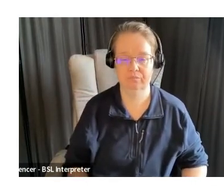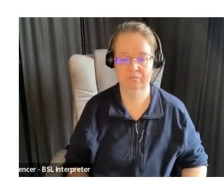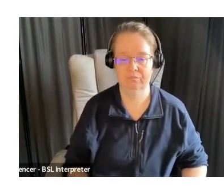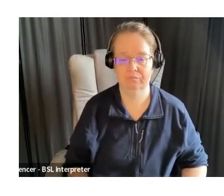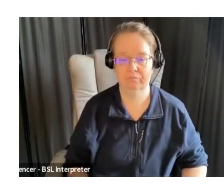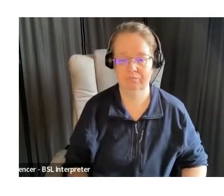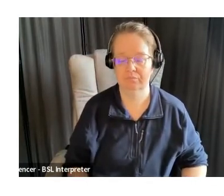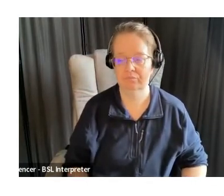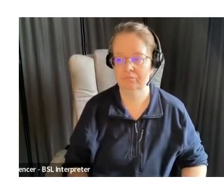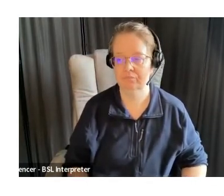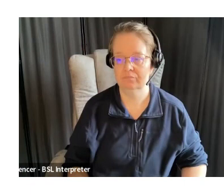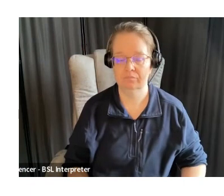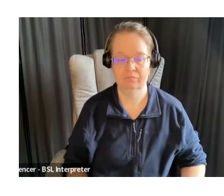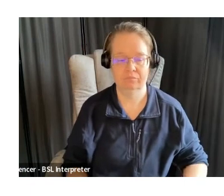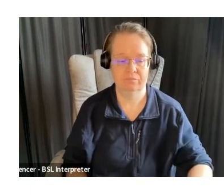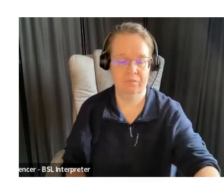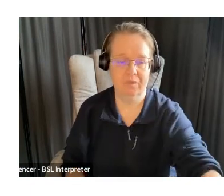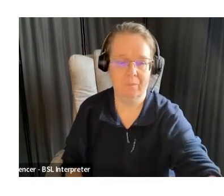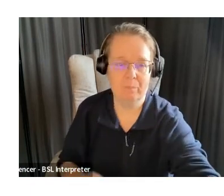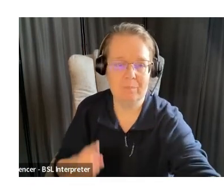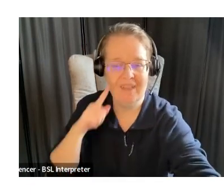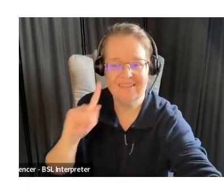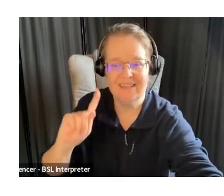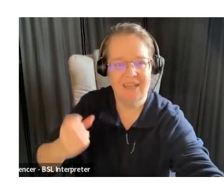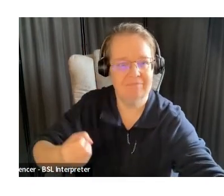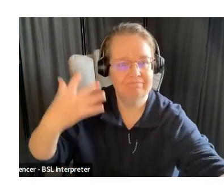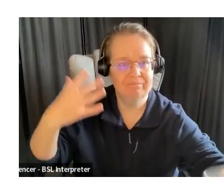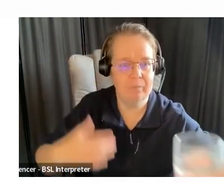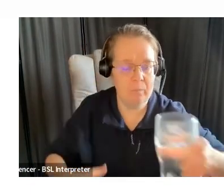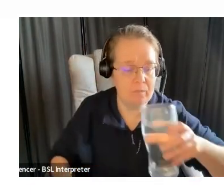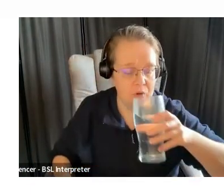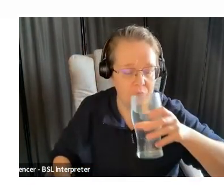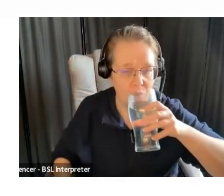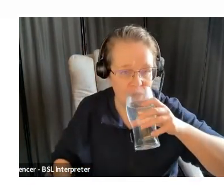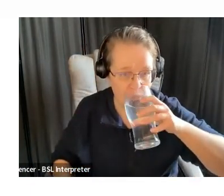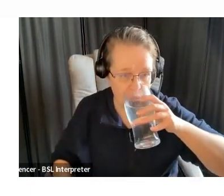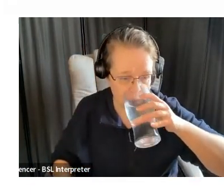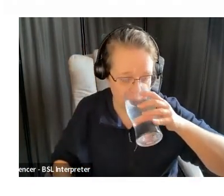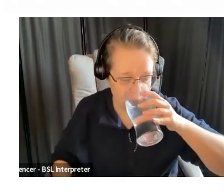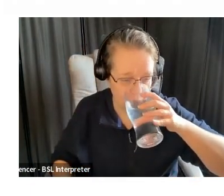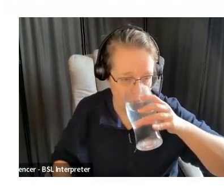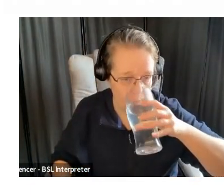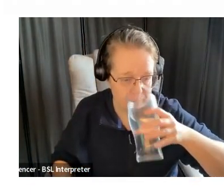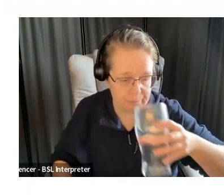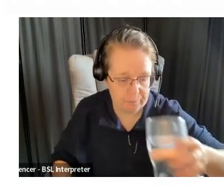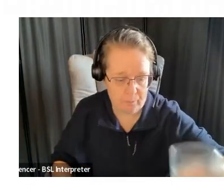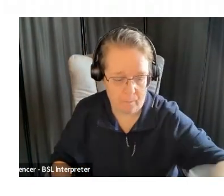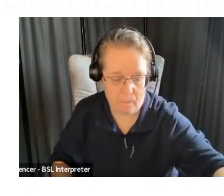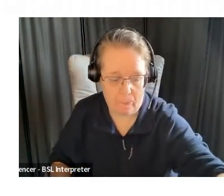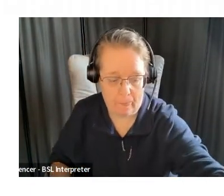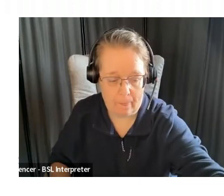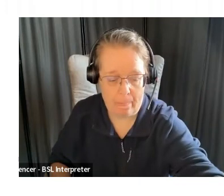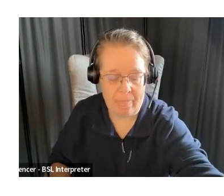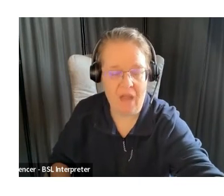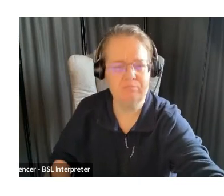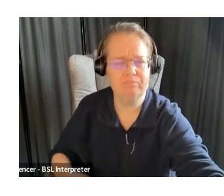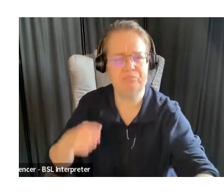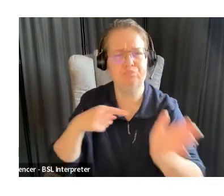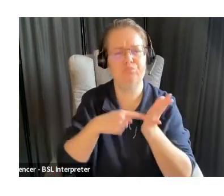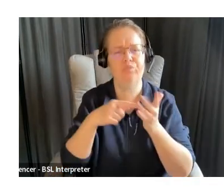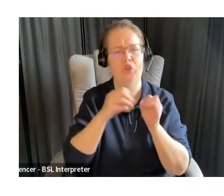So let's see what comes up. What did you think of the stats, Toby? I thought they were really interesting, weren't